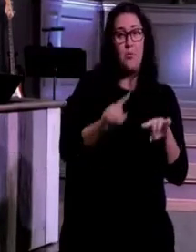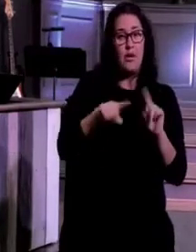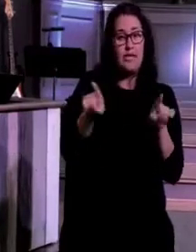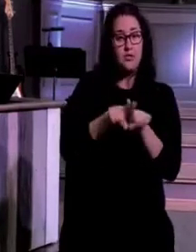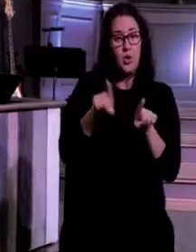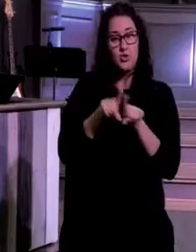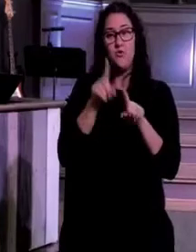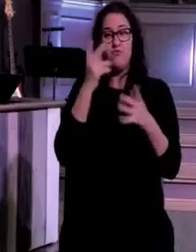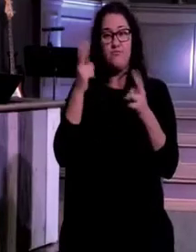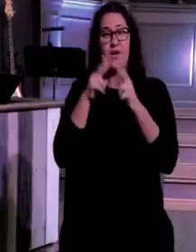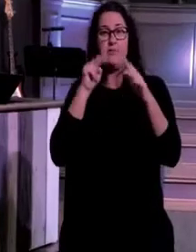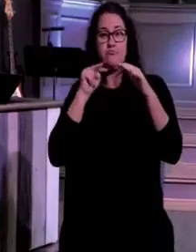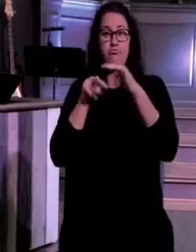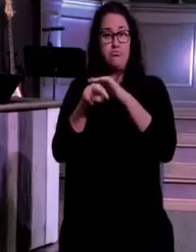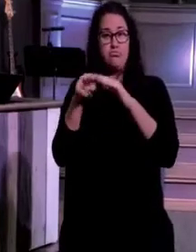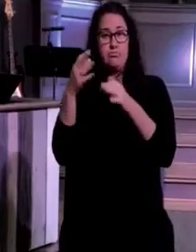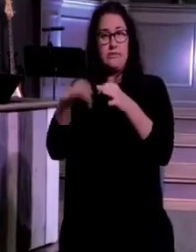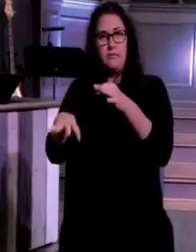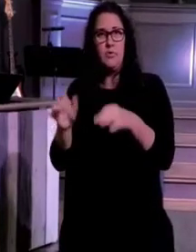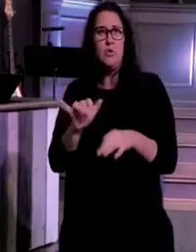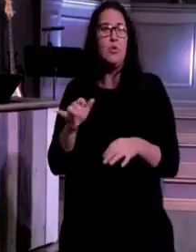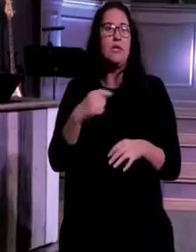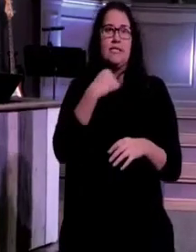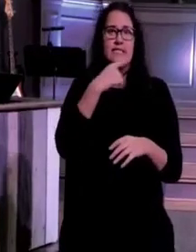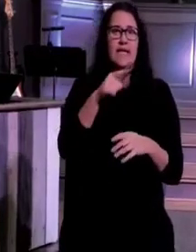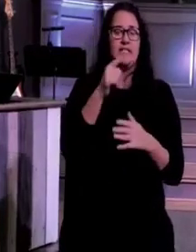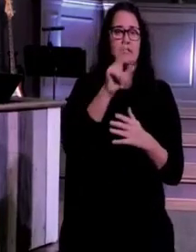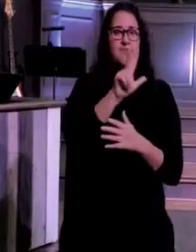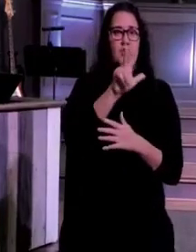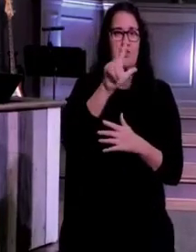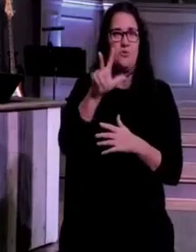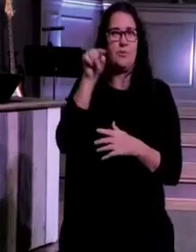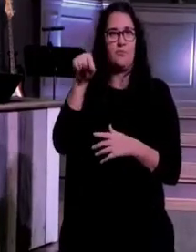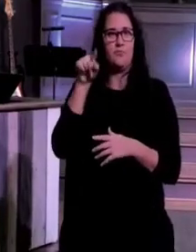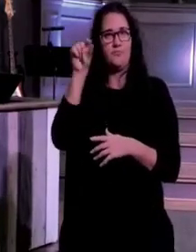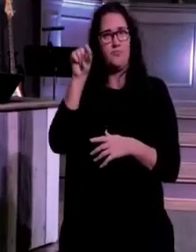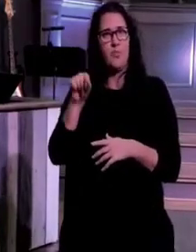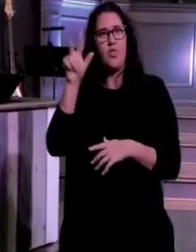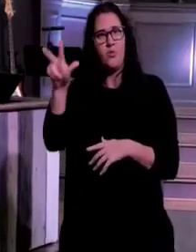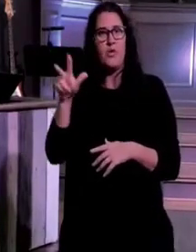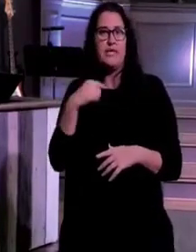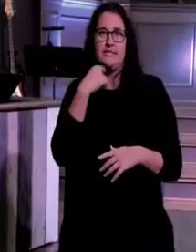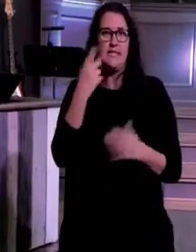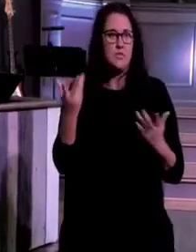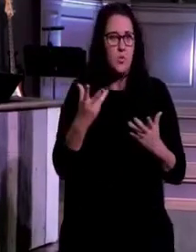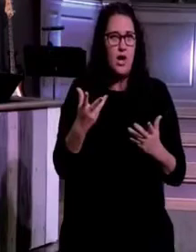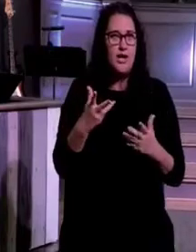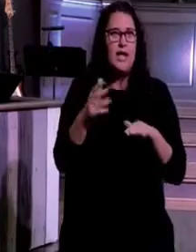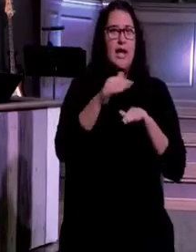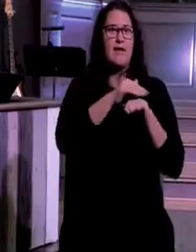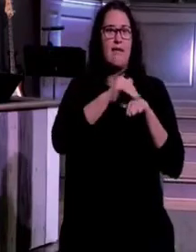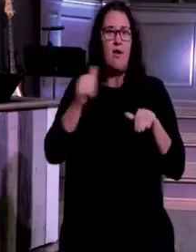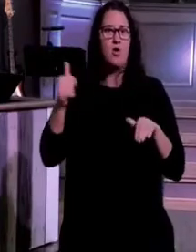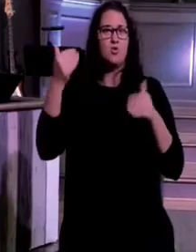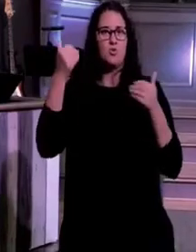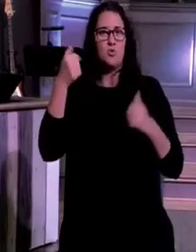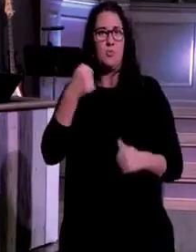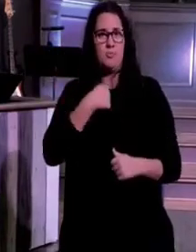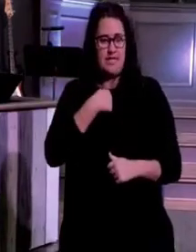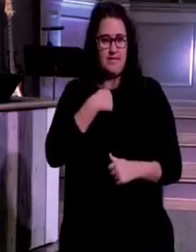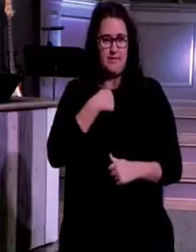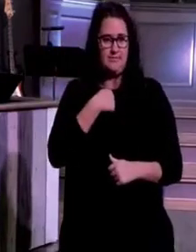declares unto them in Jeremiah 33, he says, it's summed up in three words. Somebody tell me, "Call unto me."